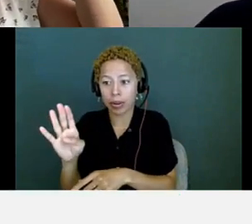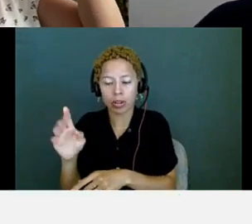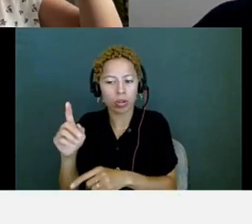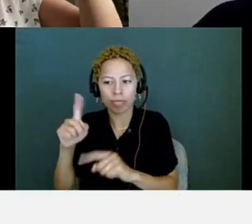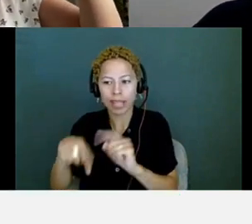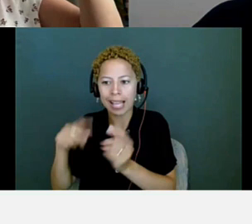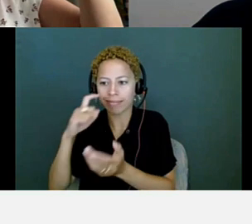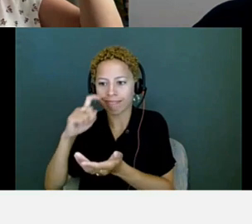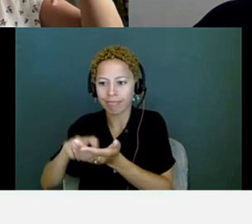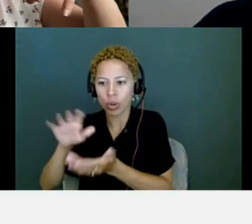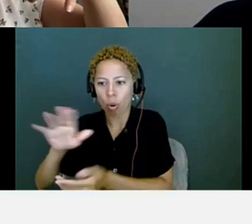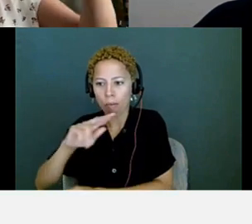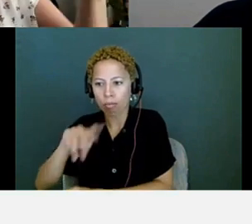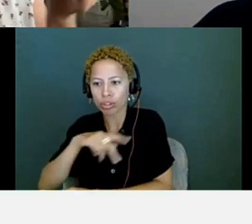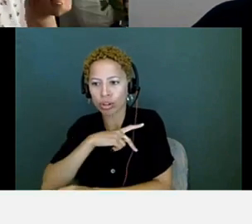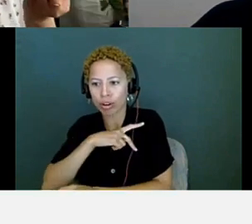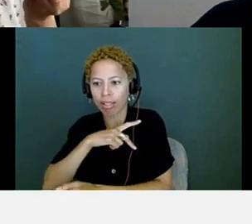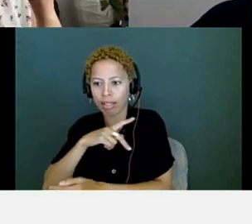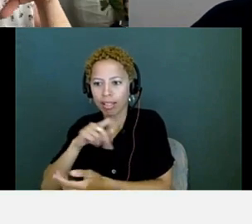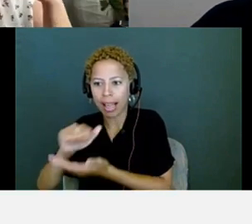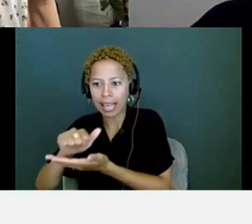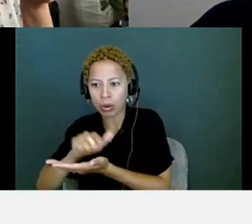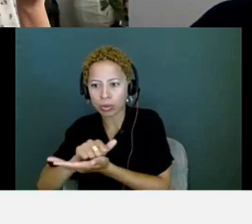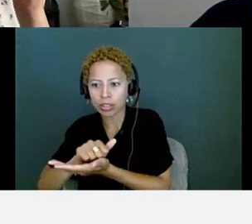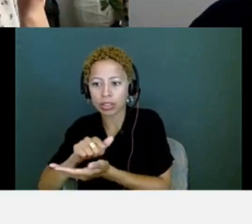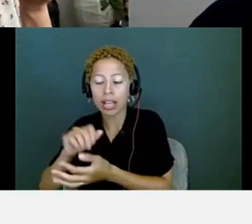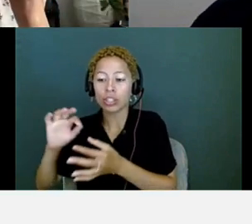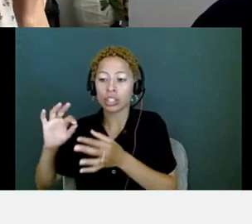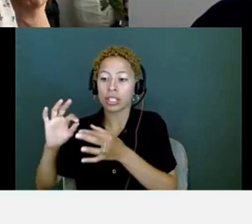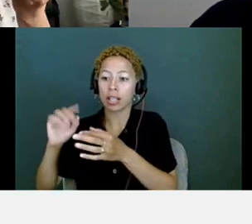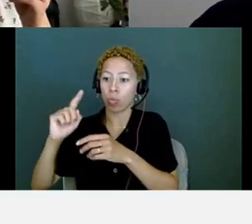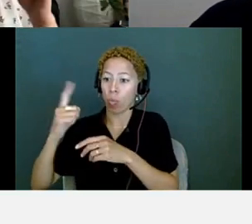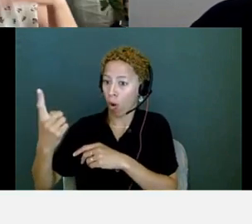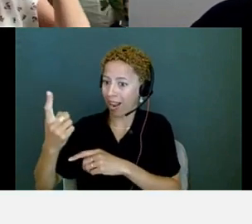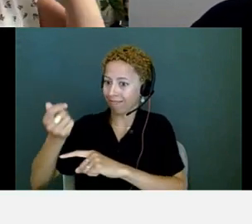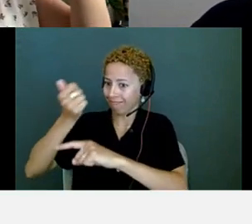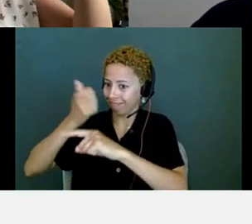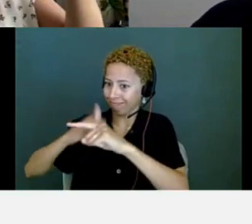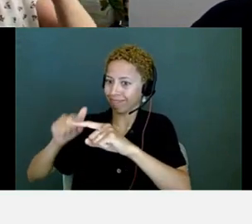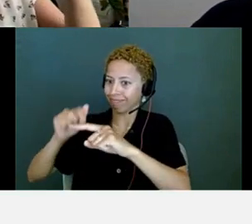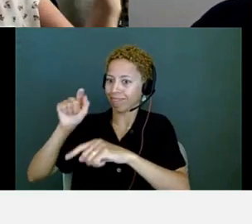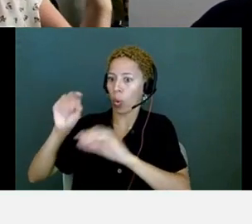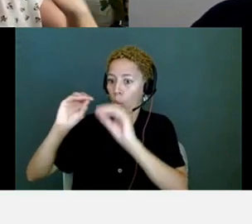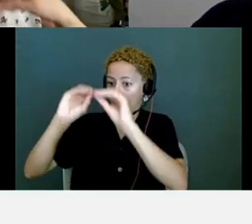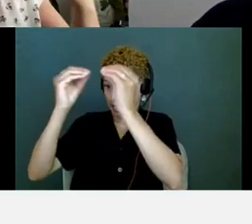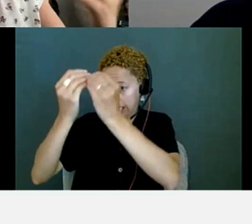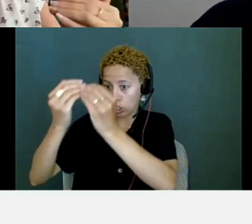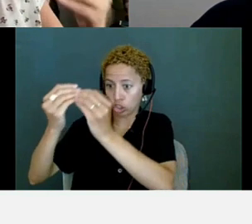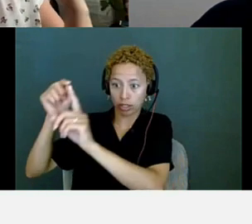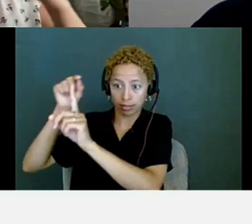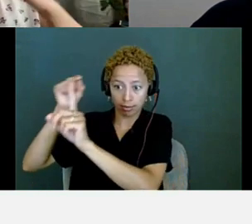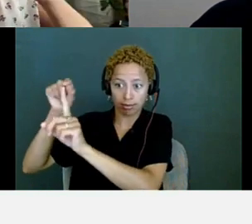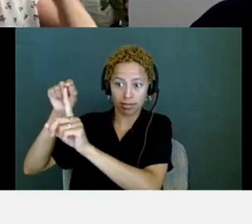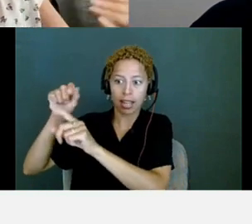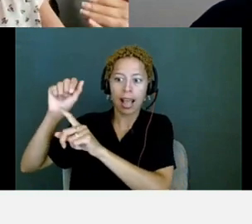is set up as an organization, there's a messenger tool that belongs to that organization. So I will be responding as Alpha Plus, not as Monica.